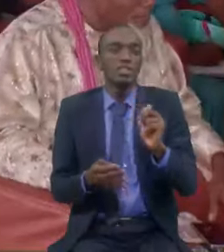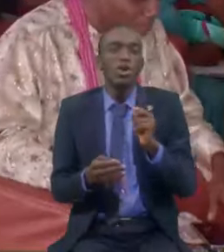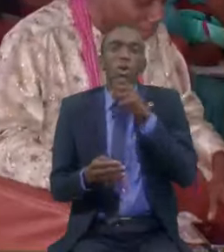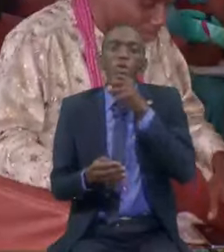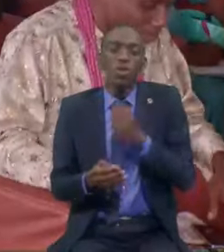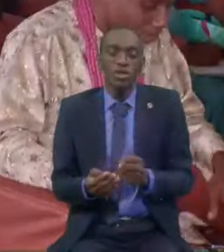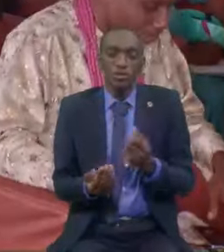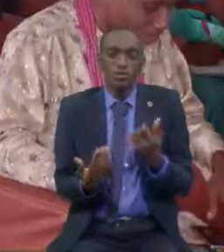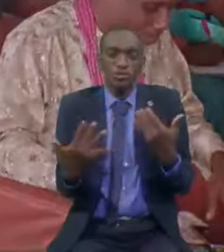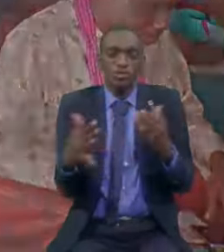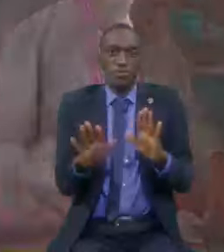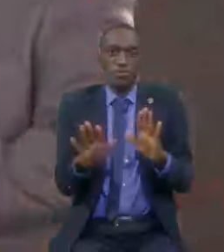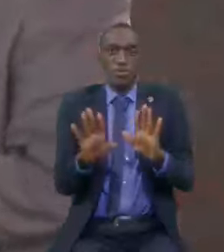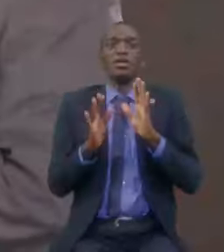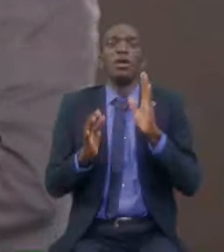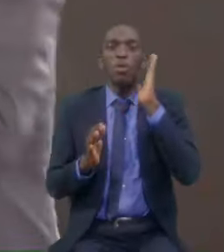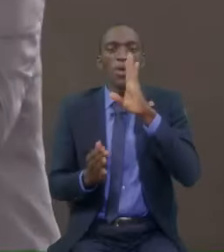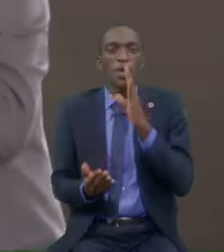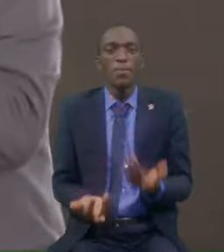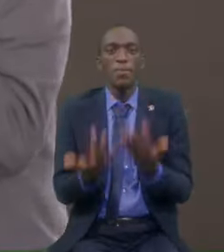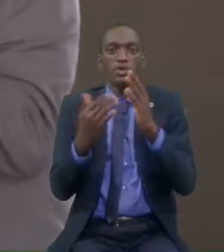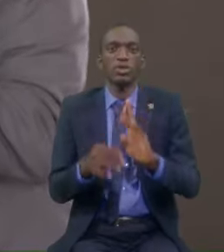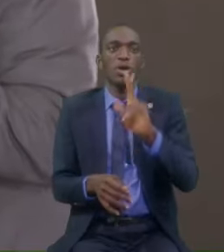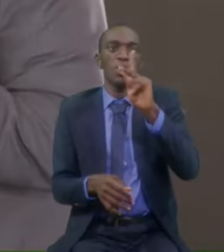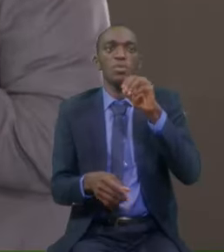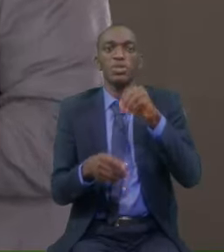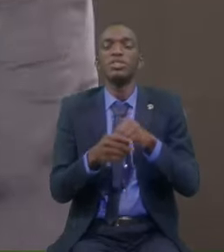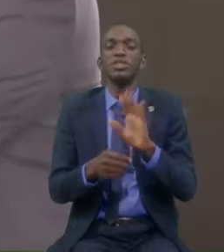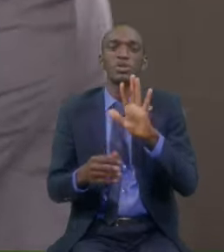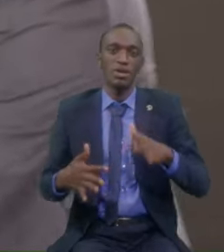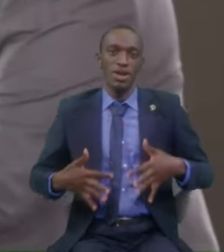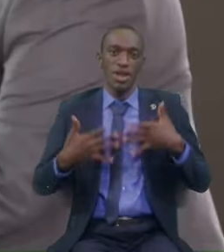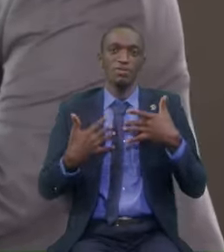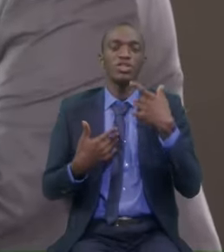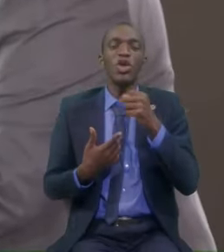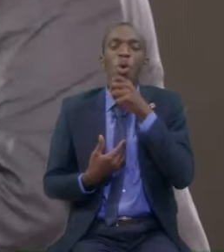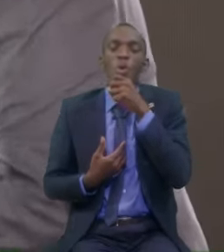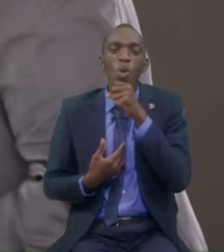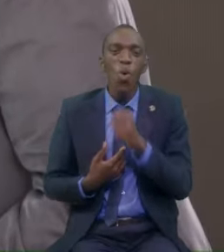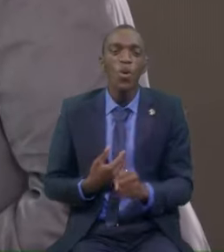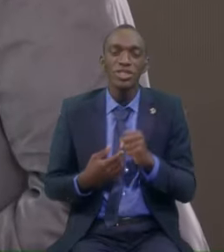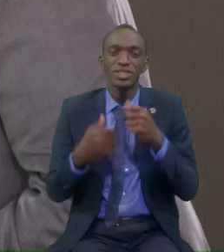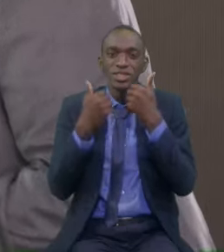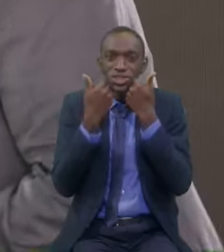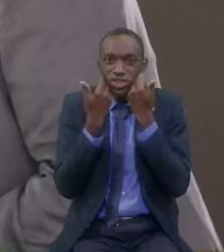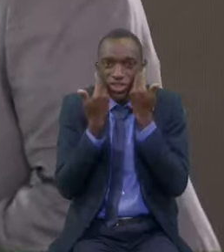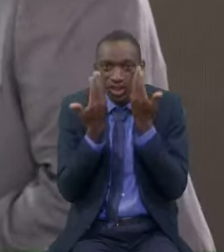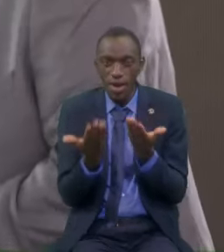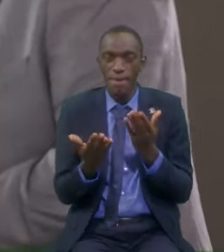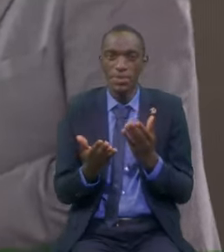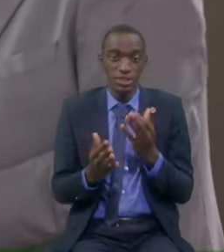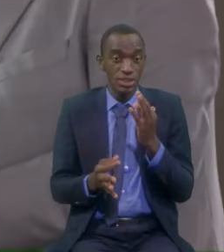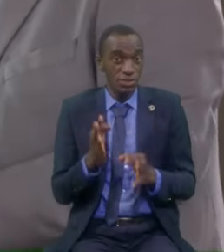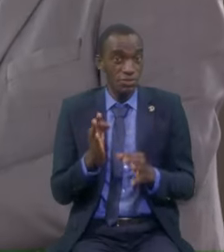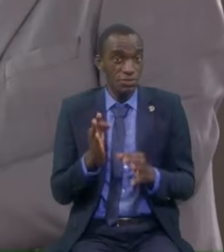shame, what will people think? If you say publicly, here, at the gate, and everybody